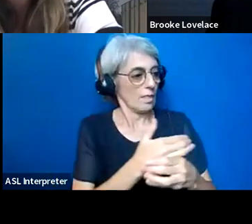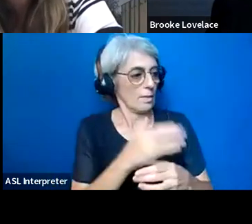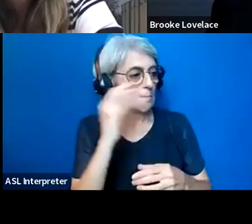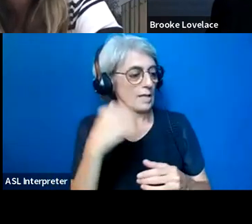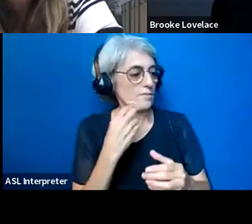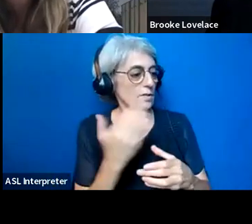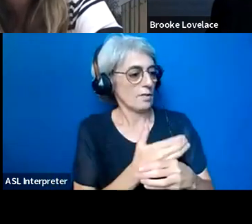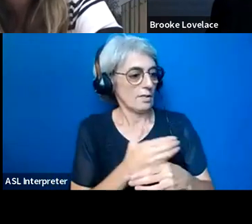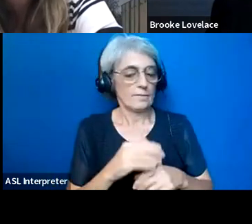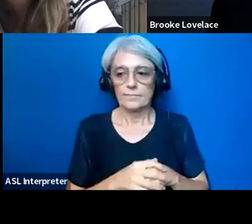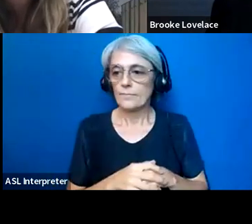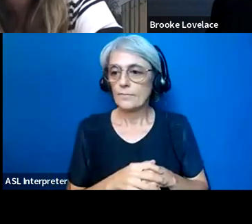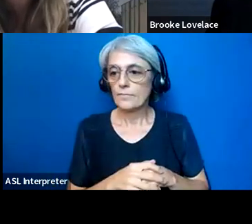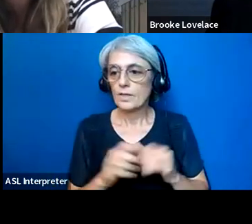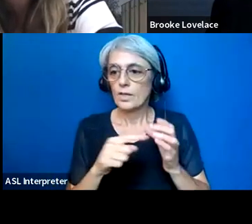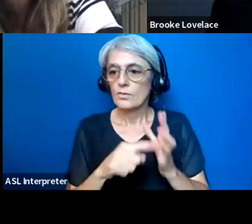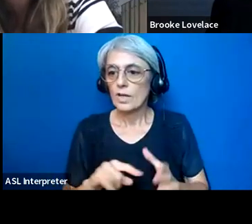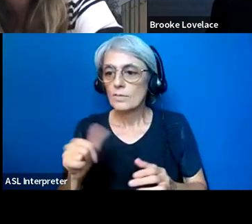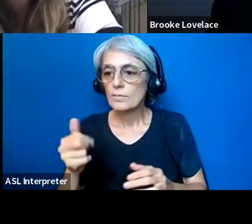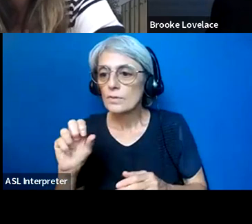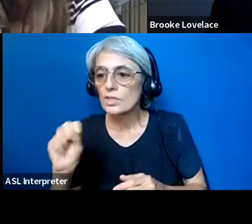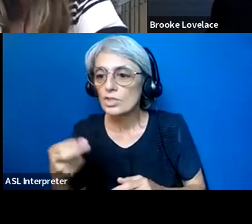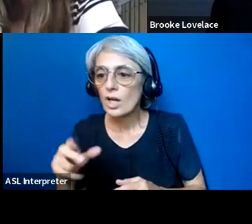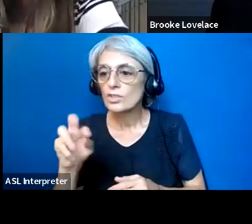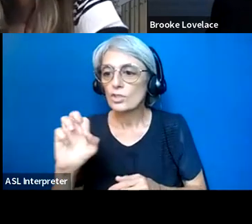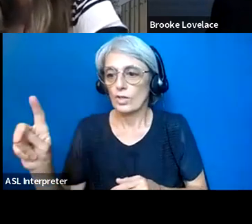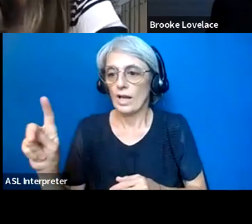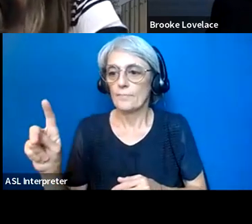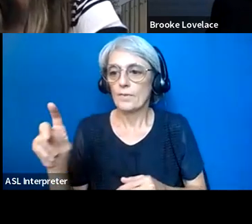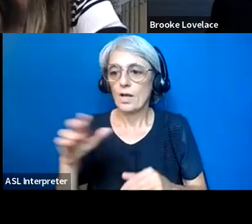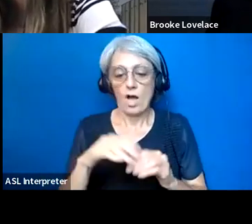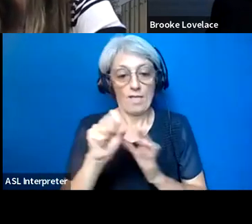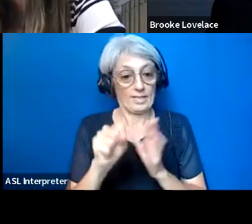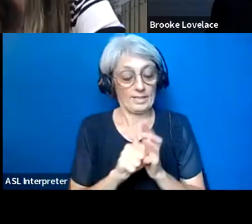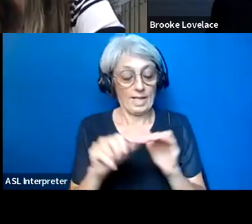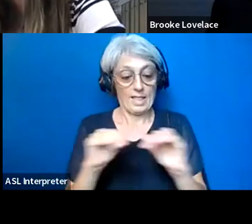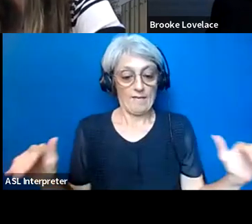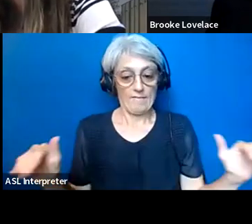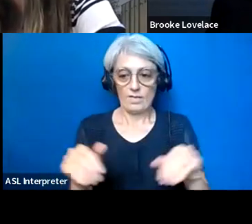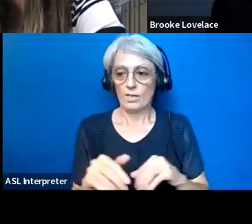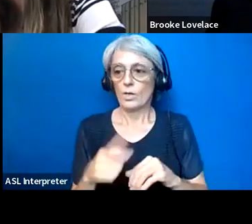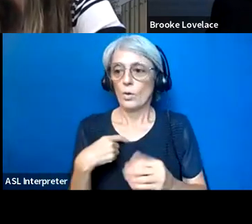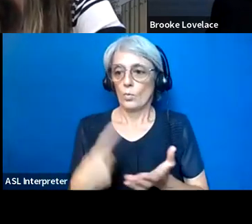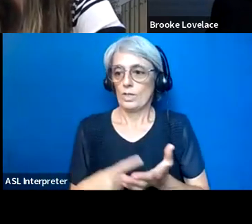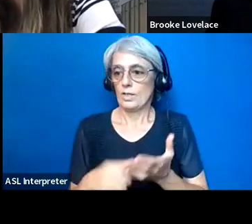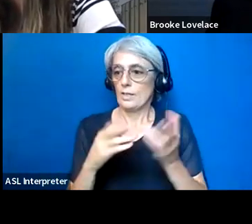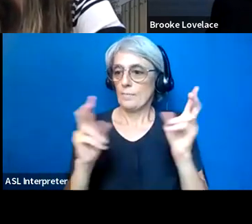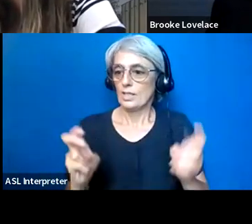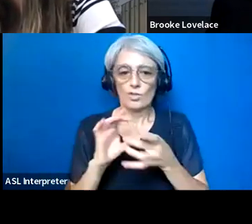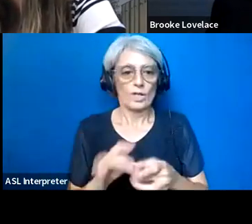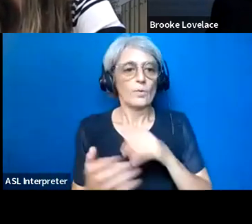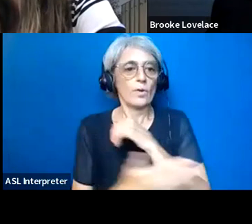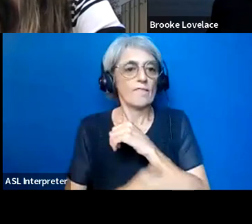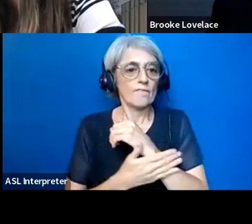sorry, Representative Josh Turek, to piggyback off of that, at the state level, we're addressing some issues with foreign land